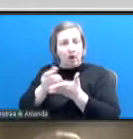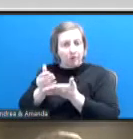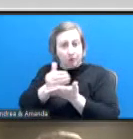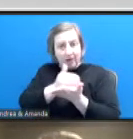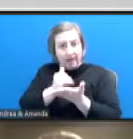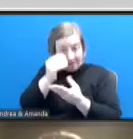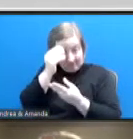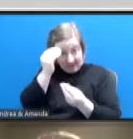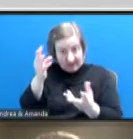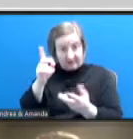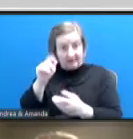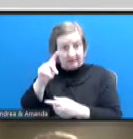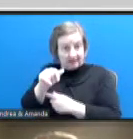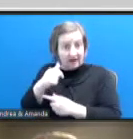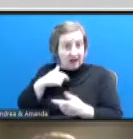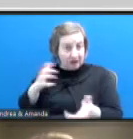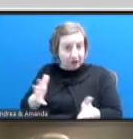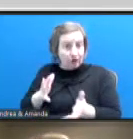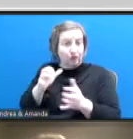I'm encouraging others